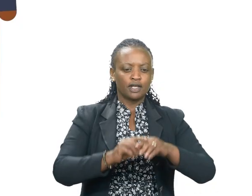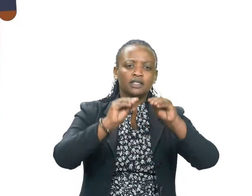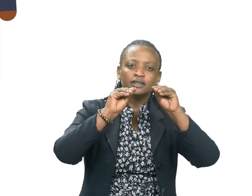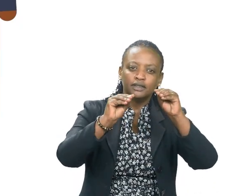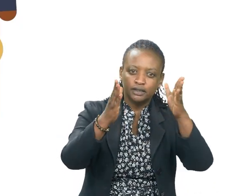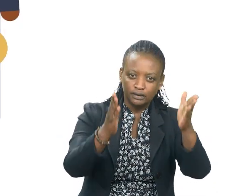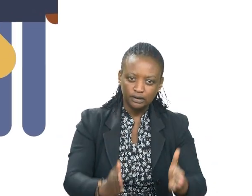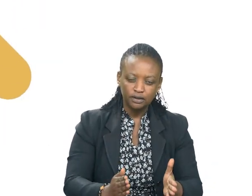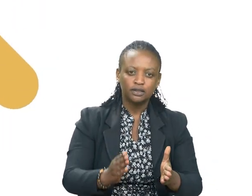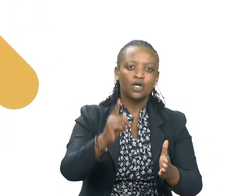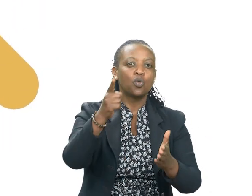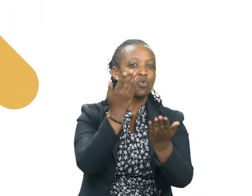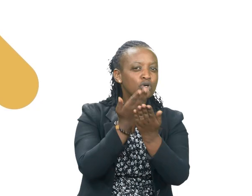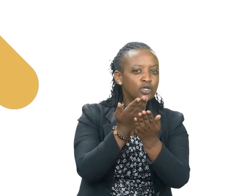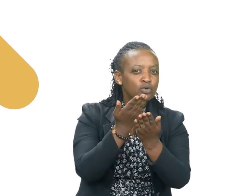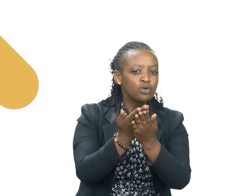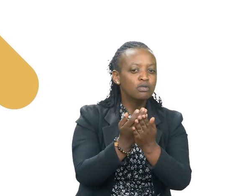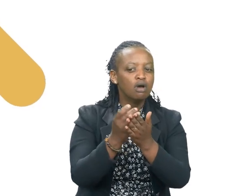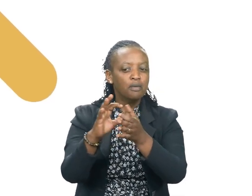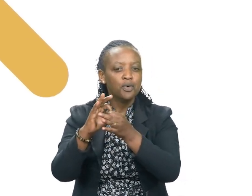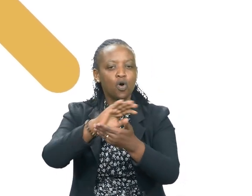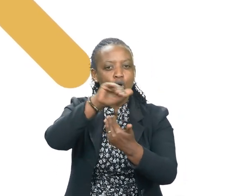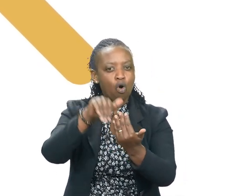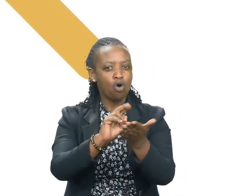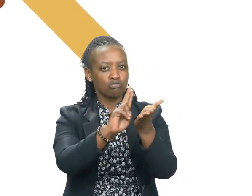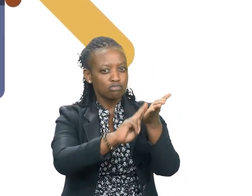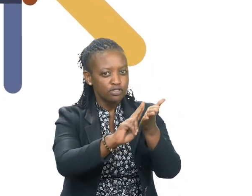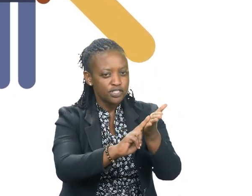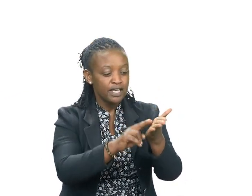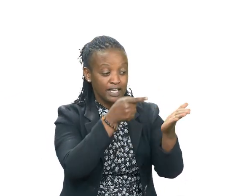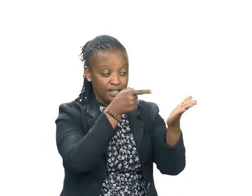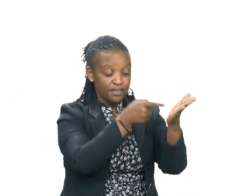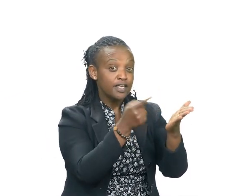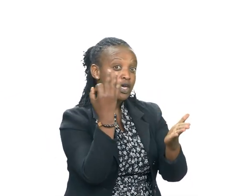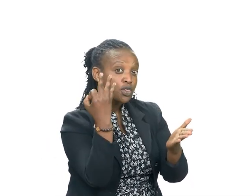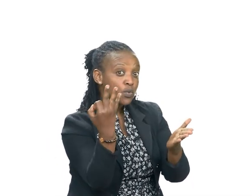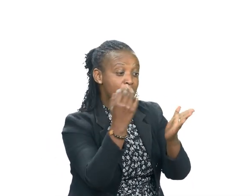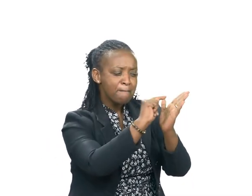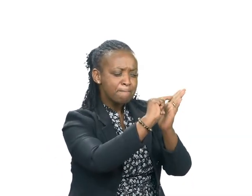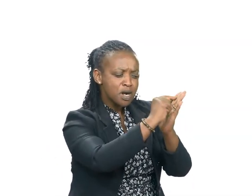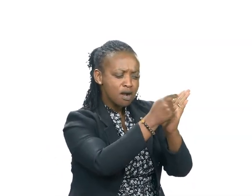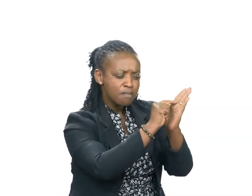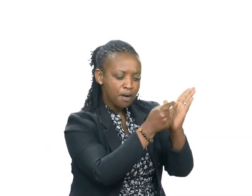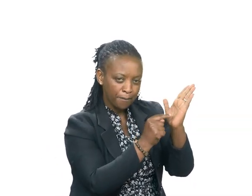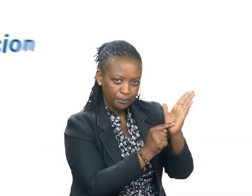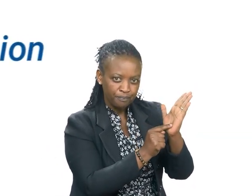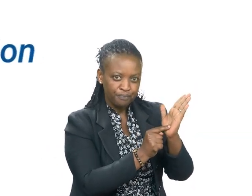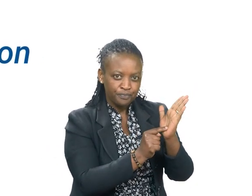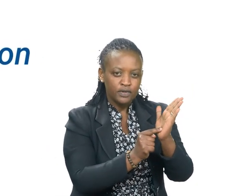ways. Teacher, you are requested to incorporate or apply these